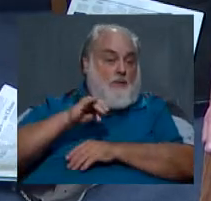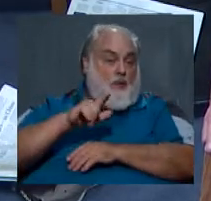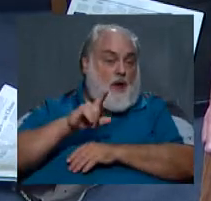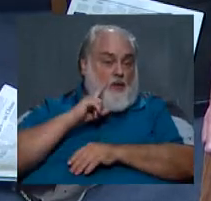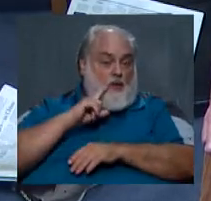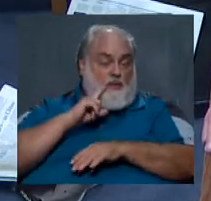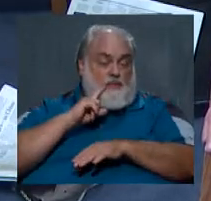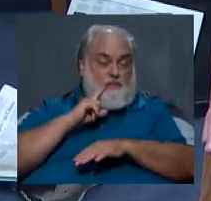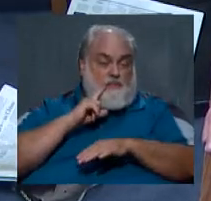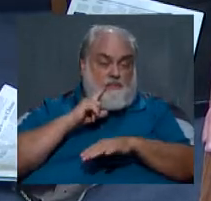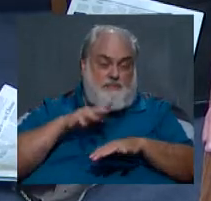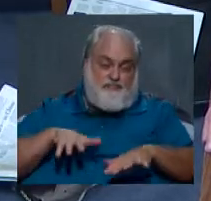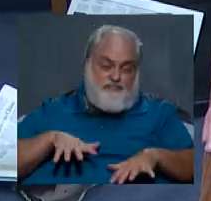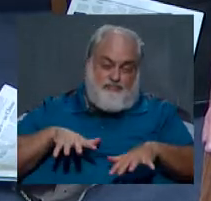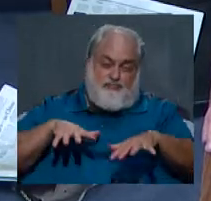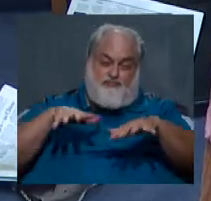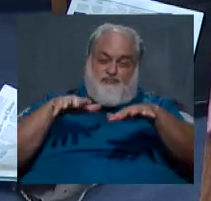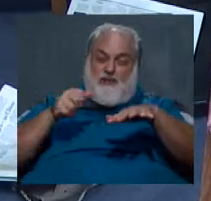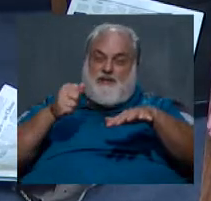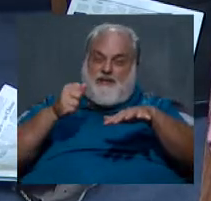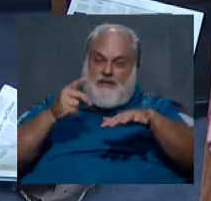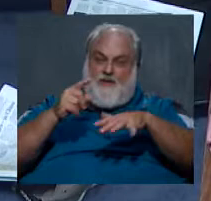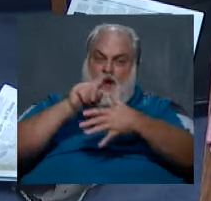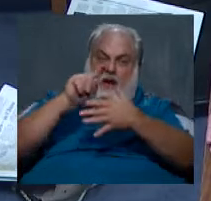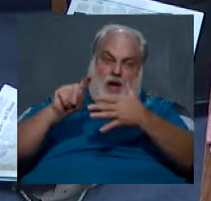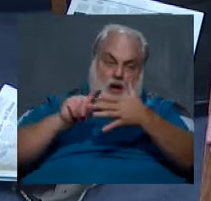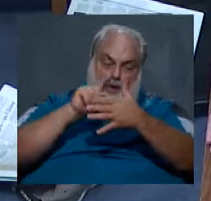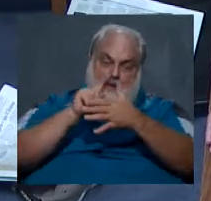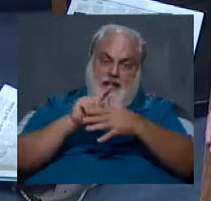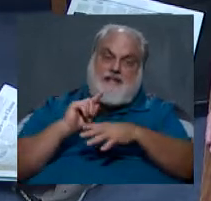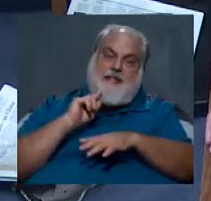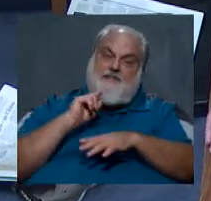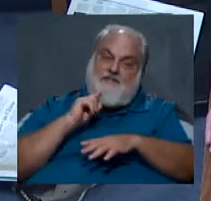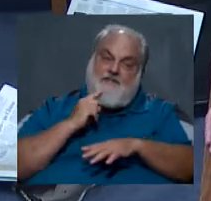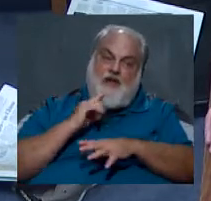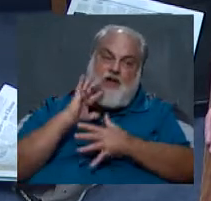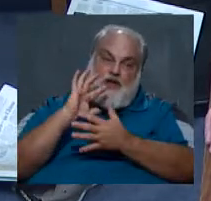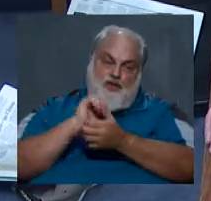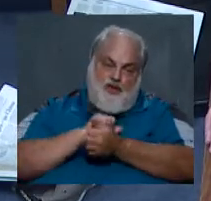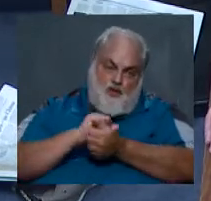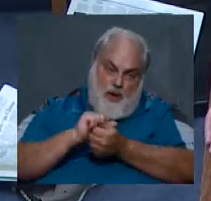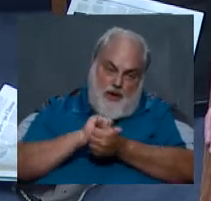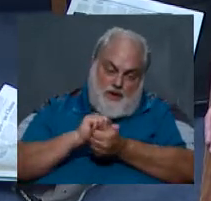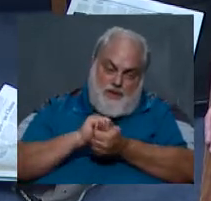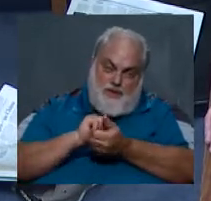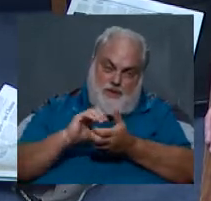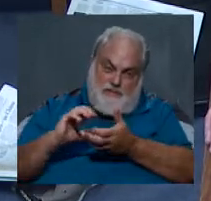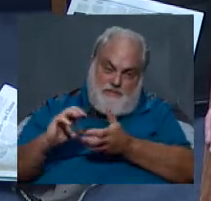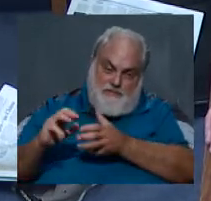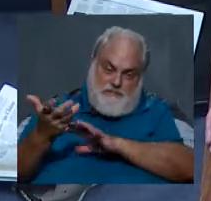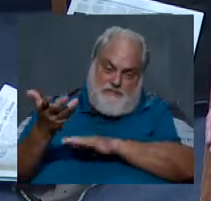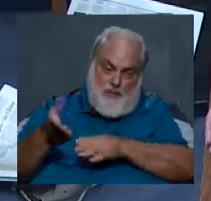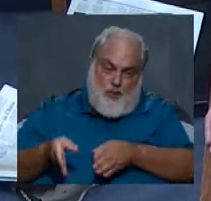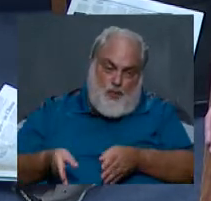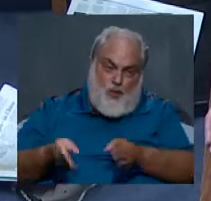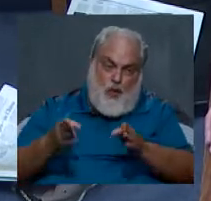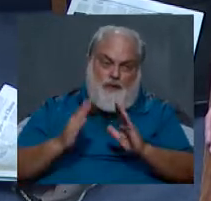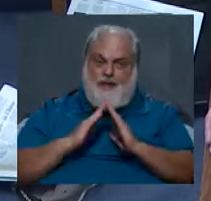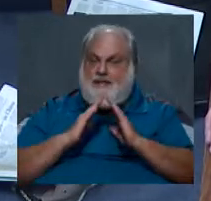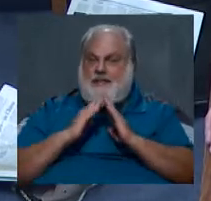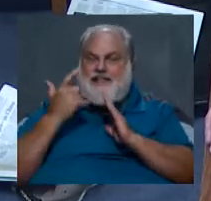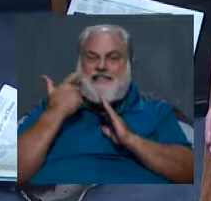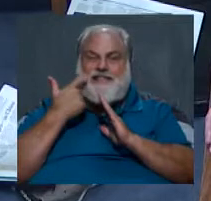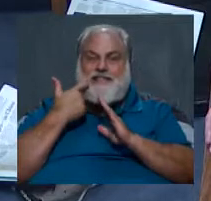for several hours, and several severe erosion undermined the roadway. Fortunately, the city recently